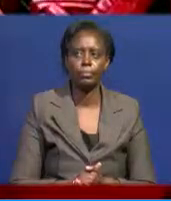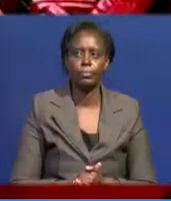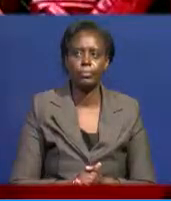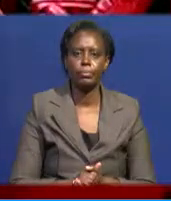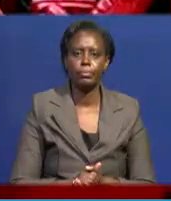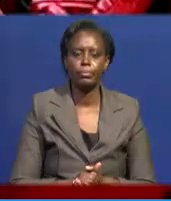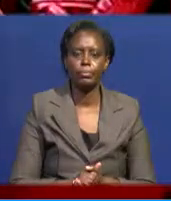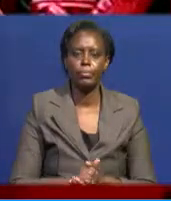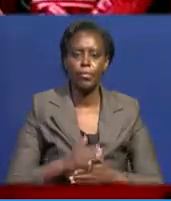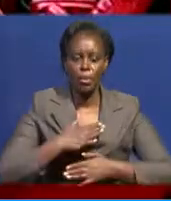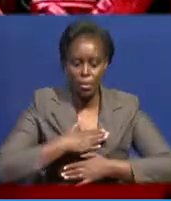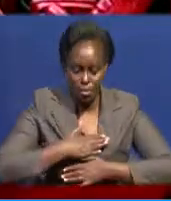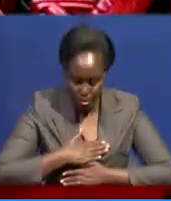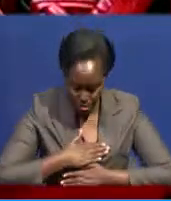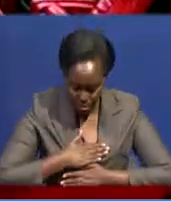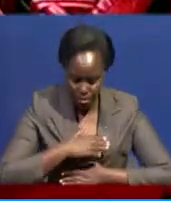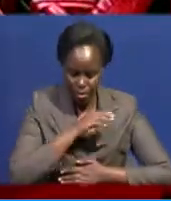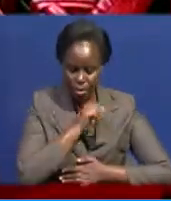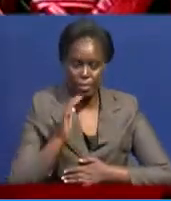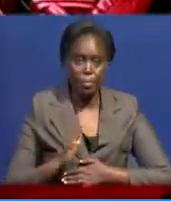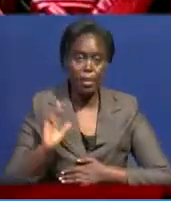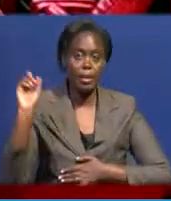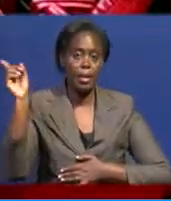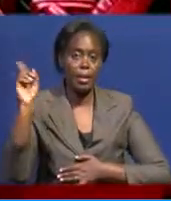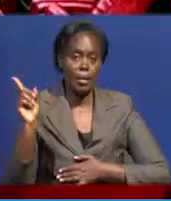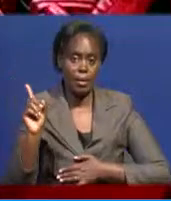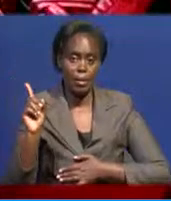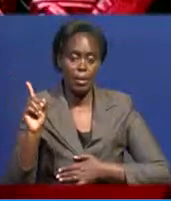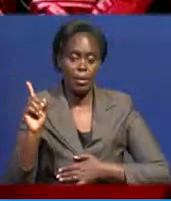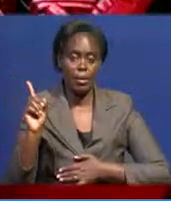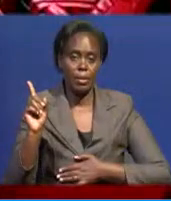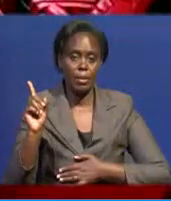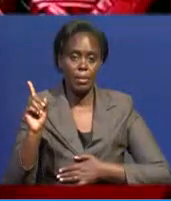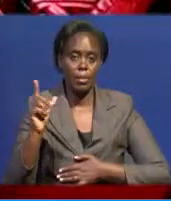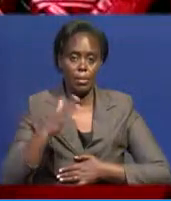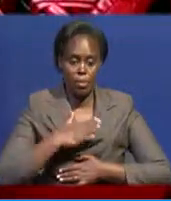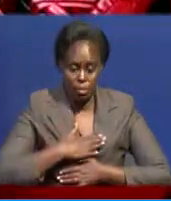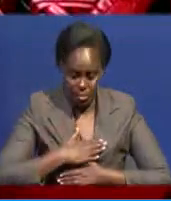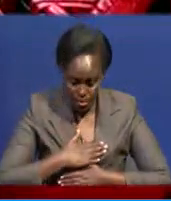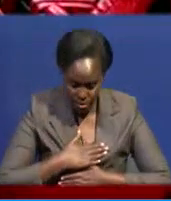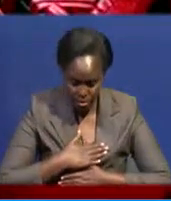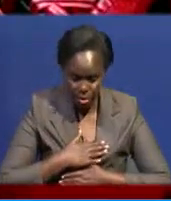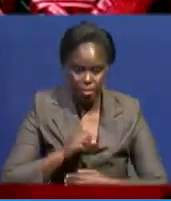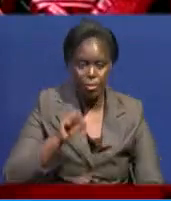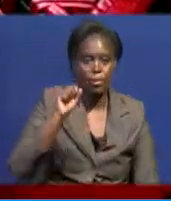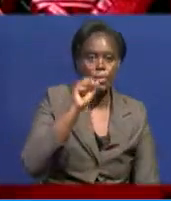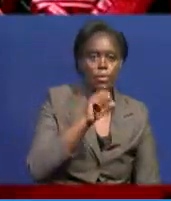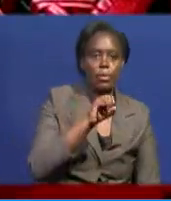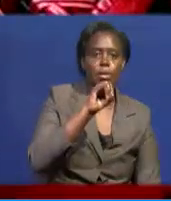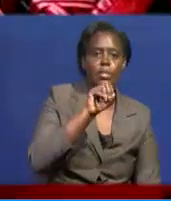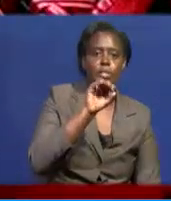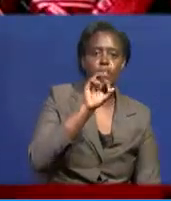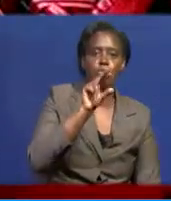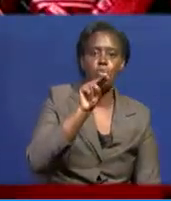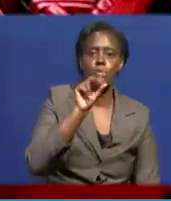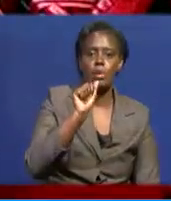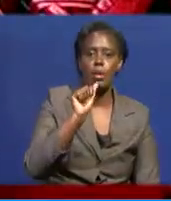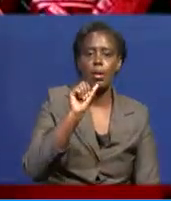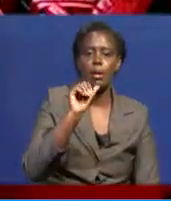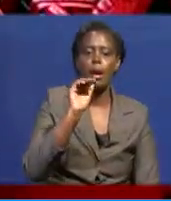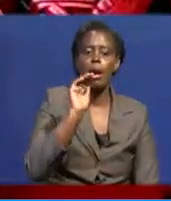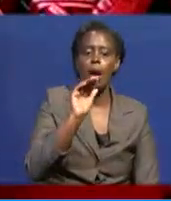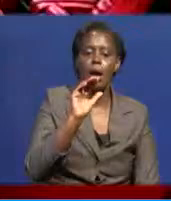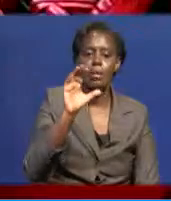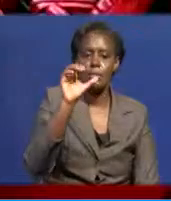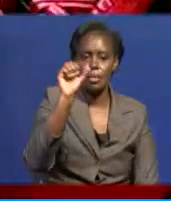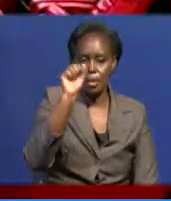The Honorable Senator for Nairobi County, this is Senator Edwin Sifuna, also will be asking the Cabinet Secretary for